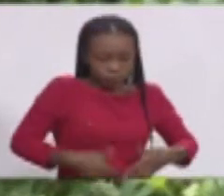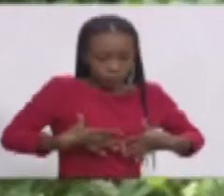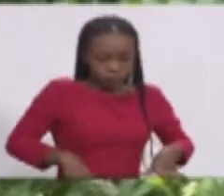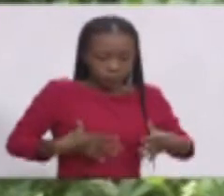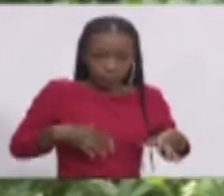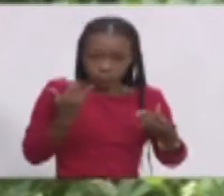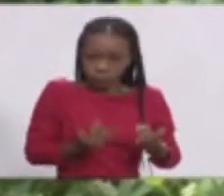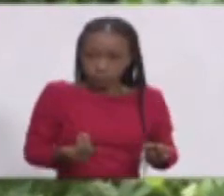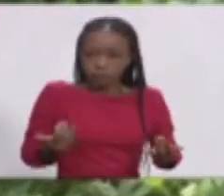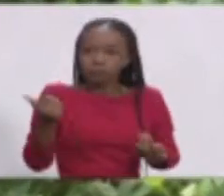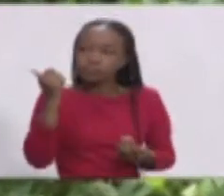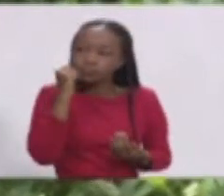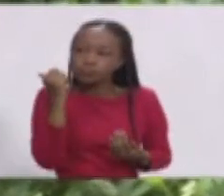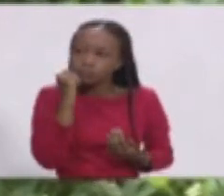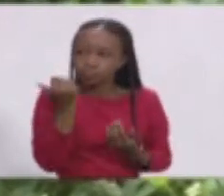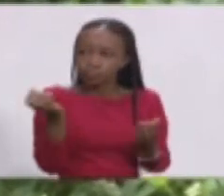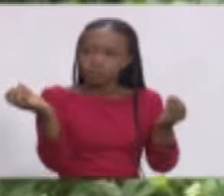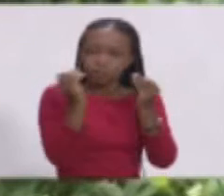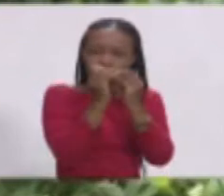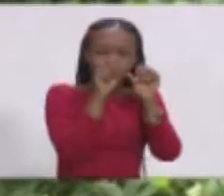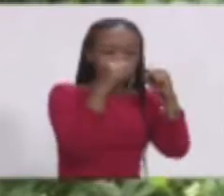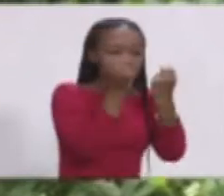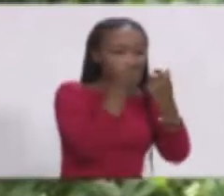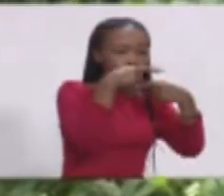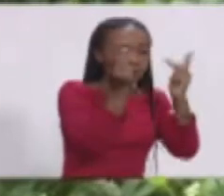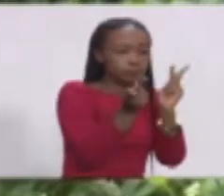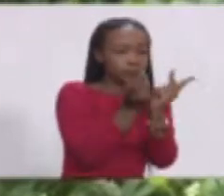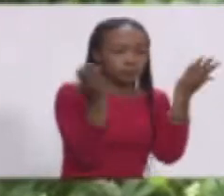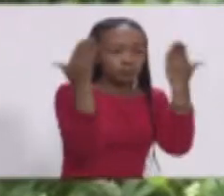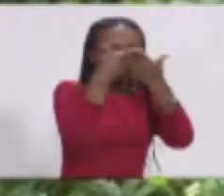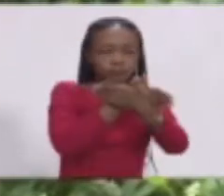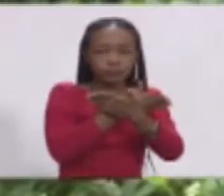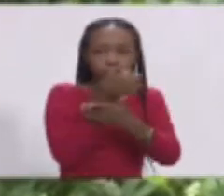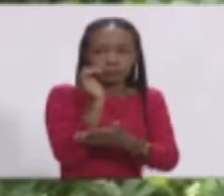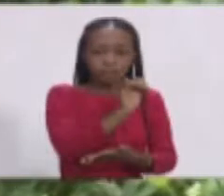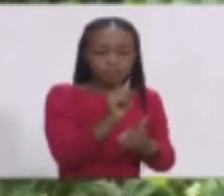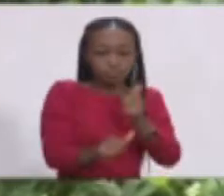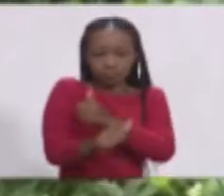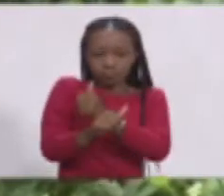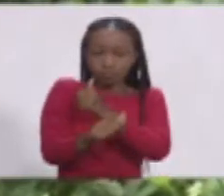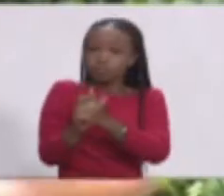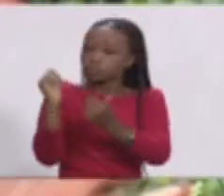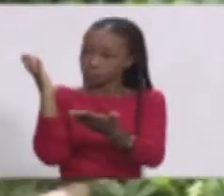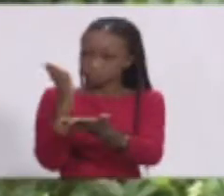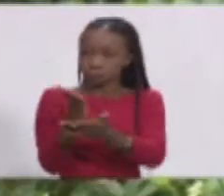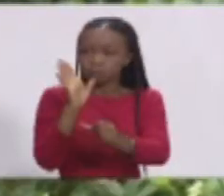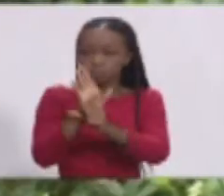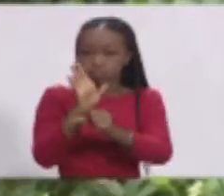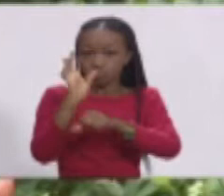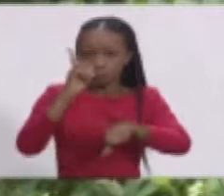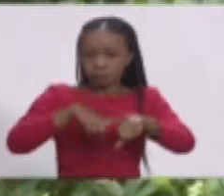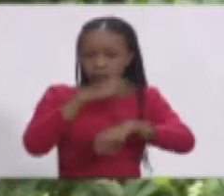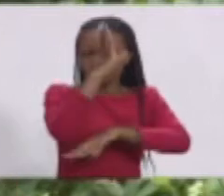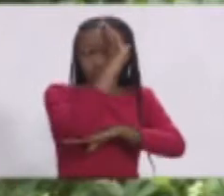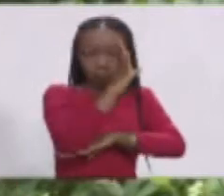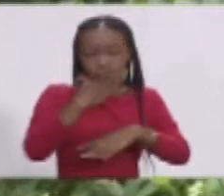currently driving the infection are meeting in social places at night. And that is a risk. And it's true that many times in the evenings,